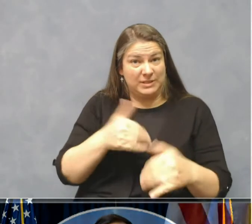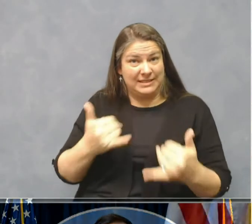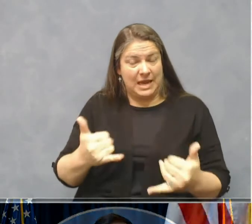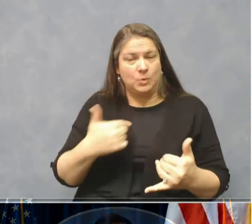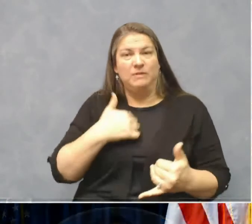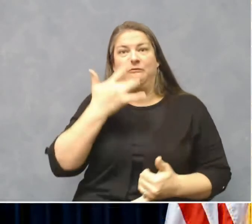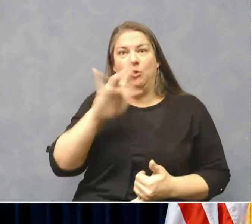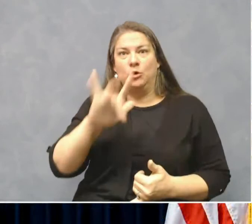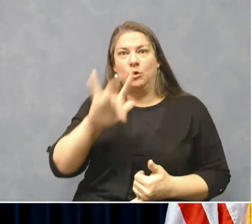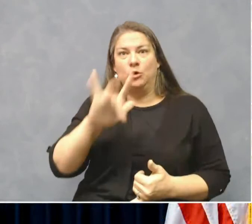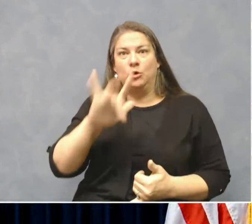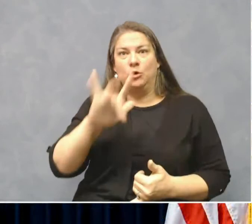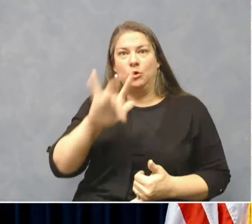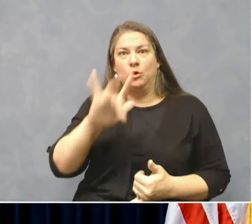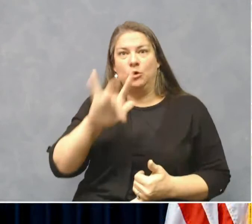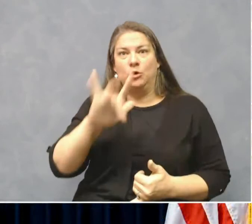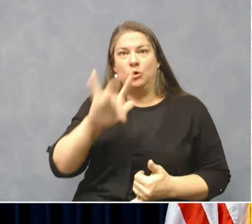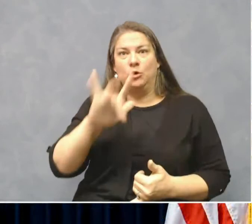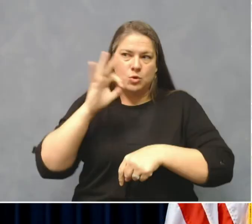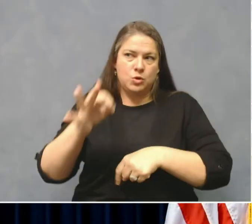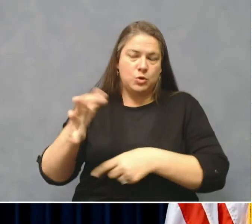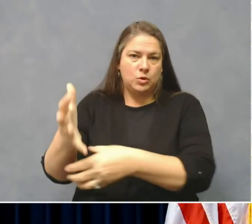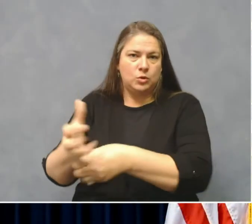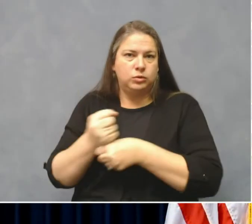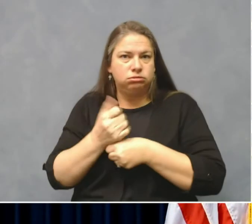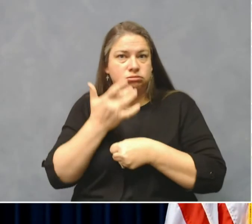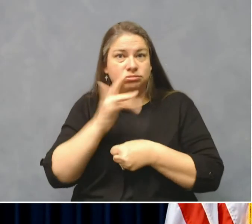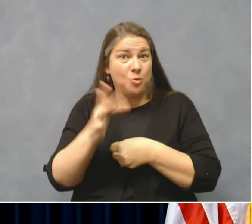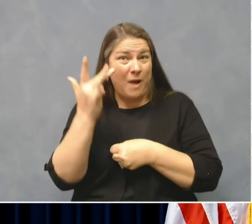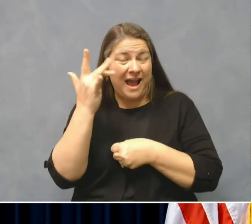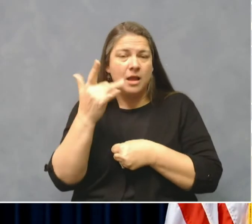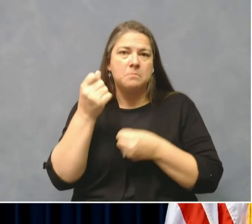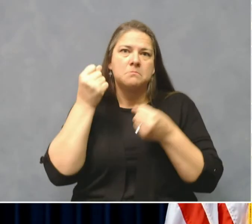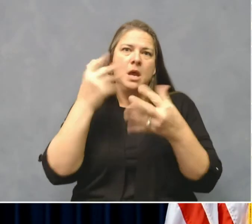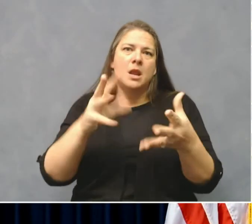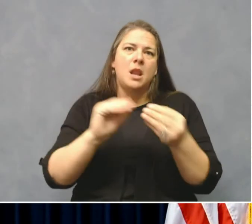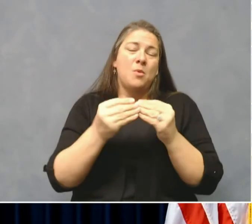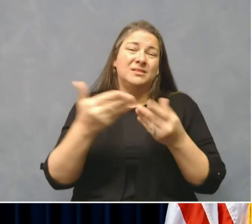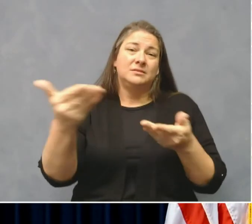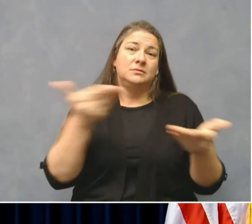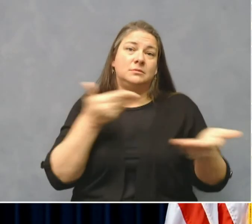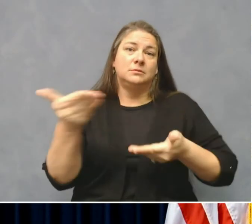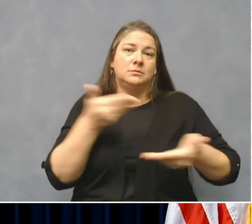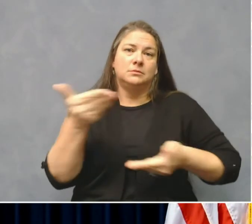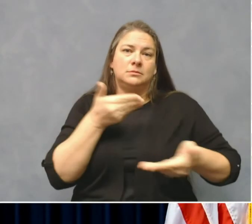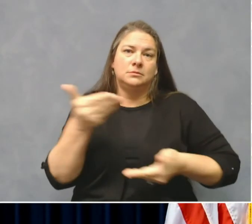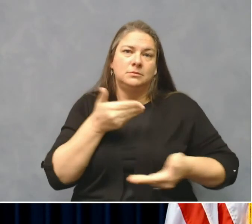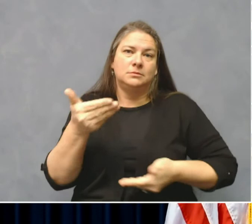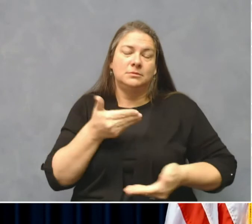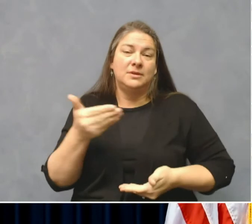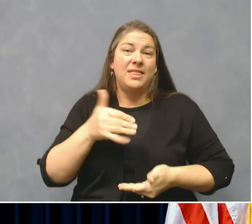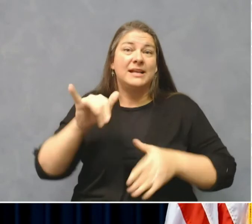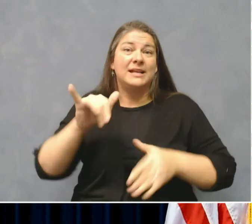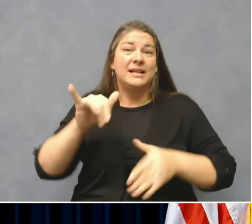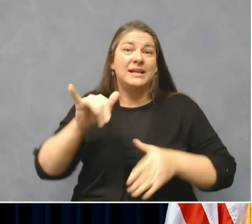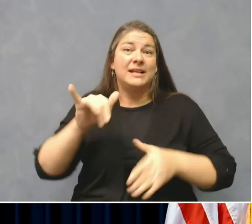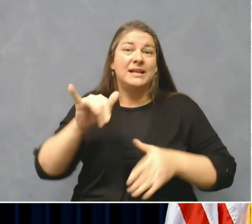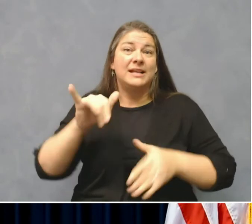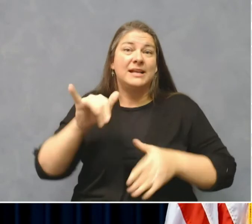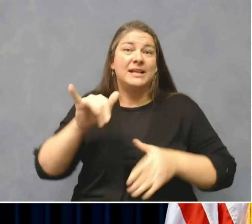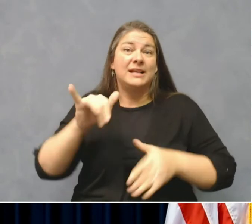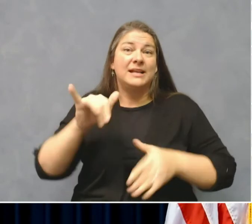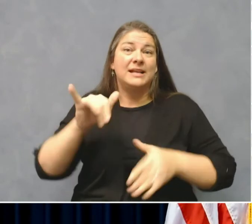have so many cases right now that even the databases, the federal and the state